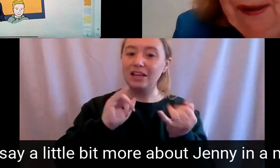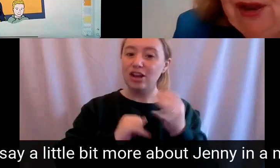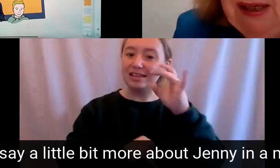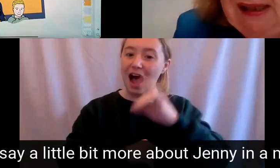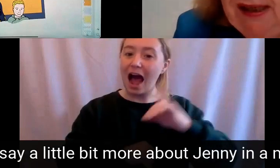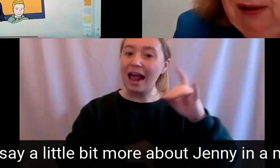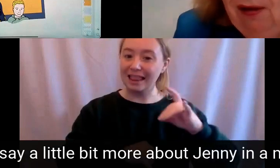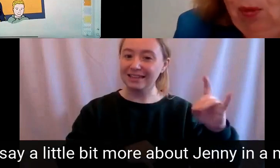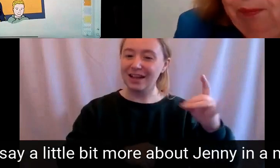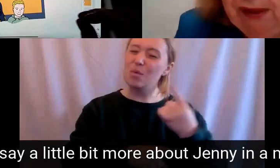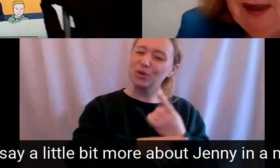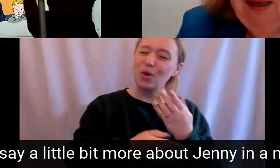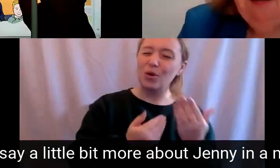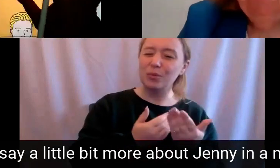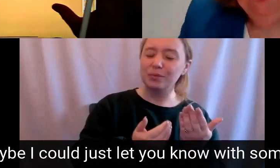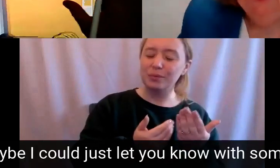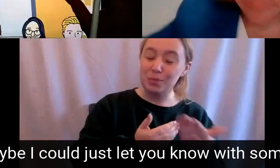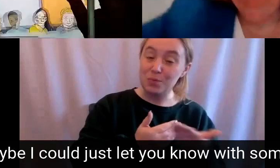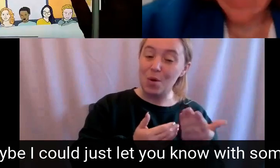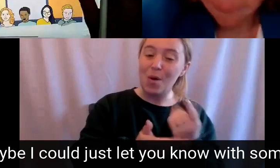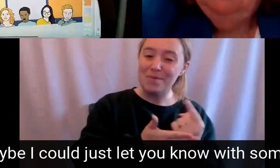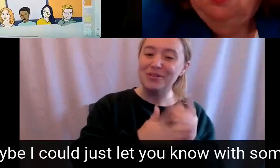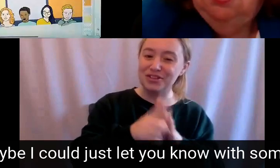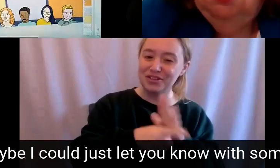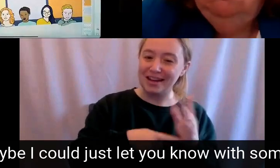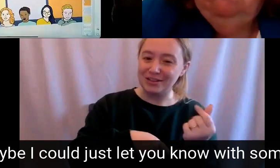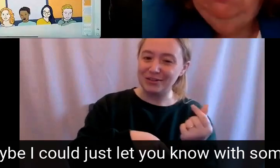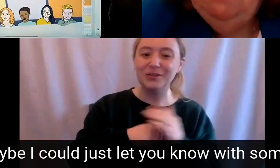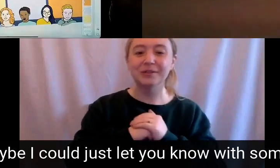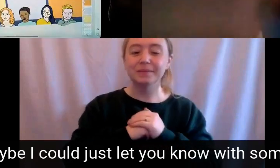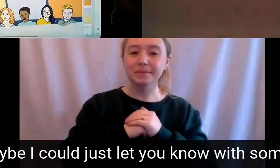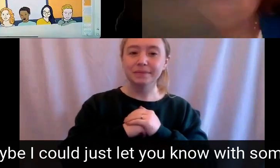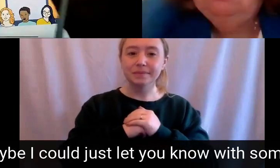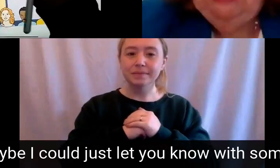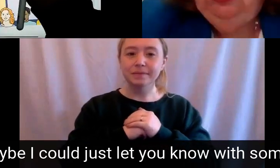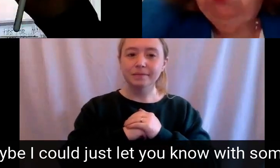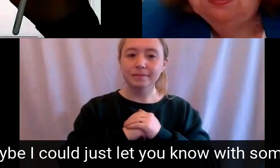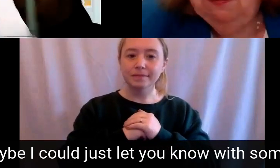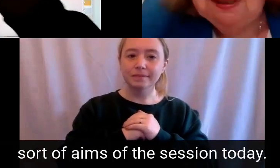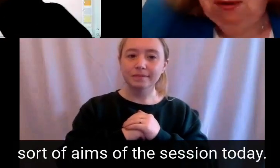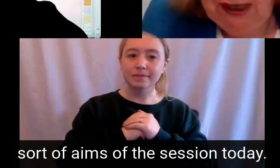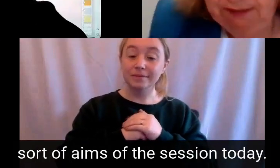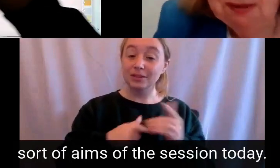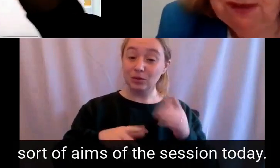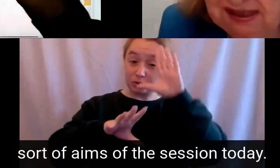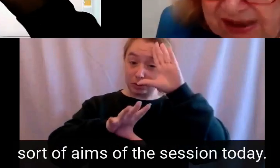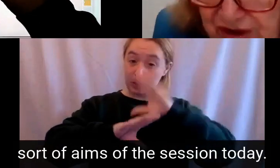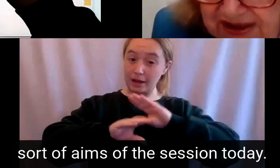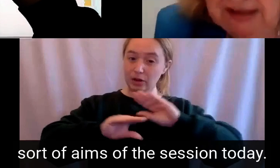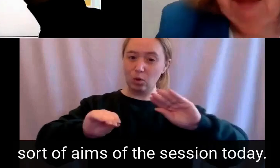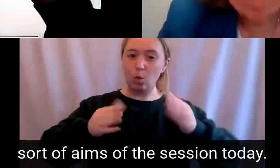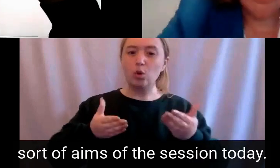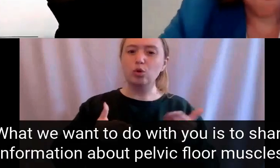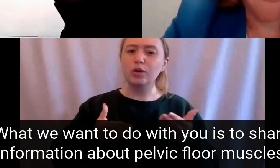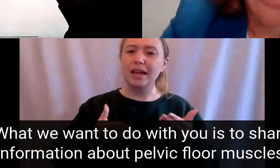more about Jenny in a moment. But maybe I could just let you know some of the sort of aims of the